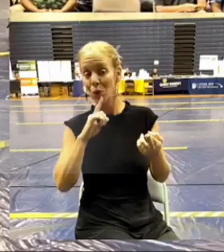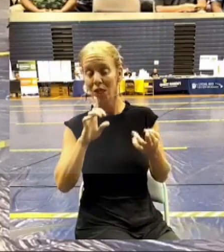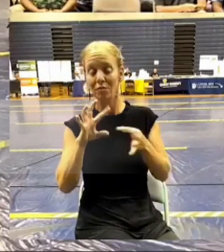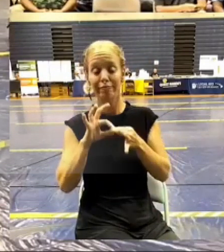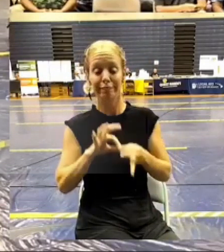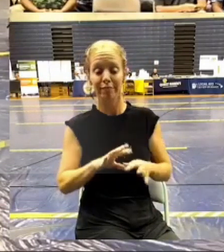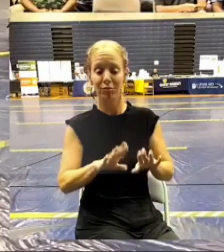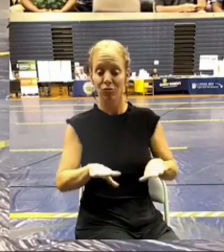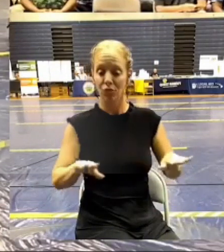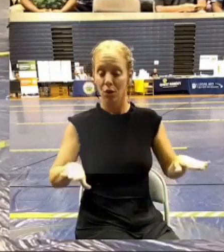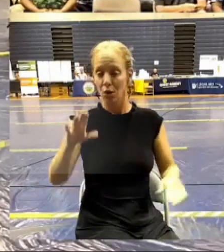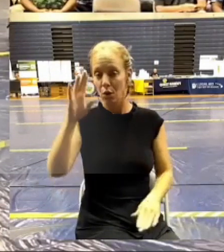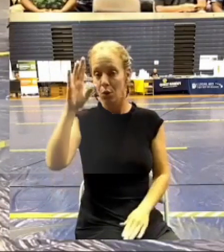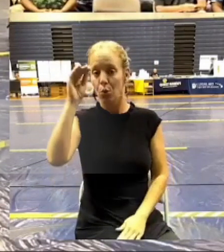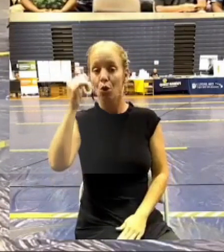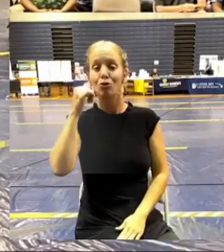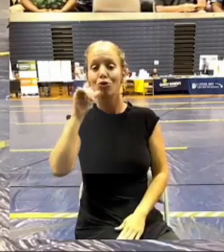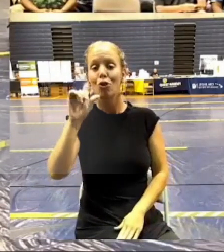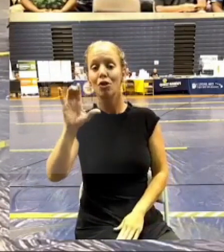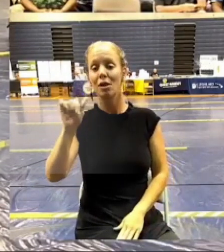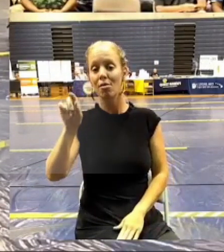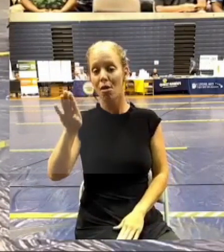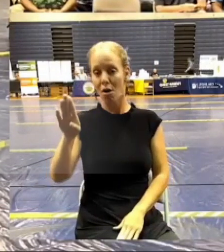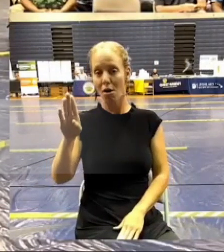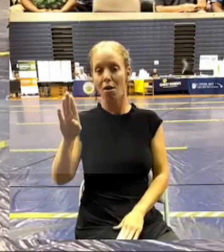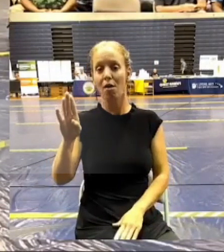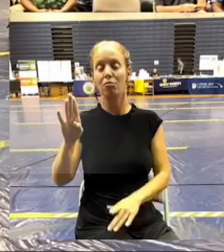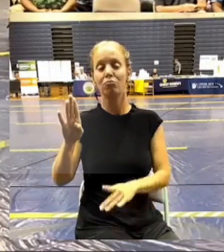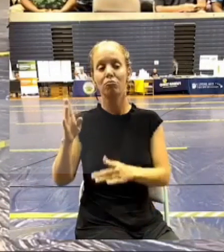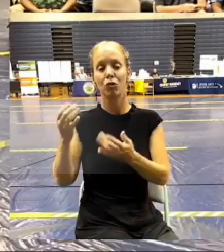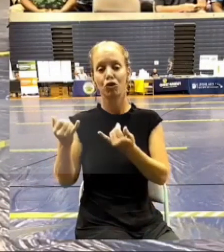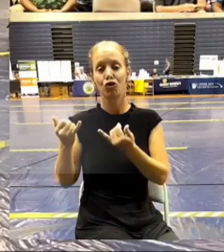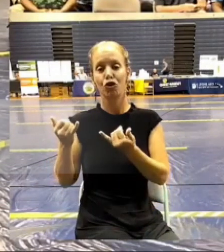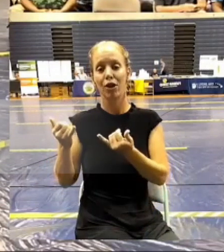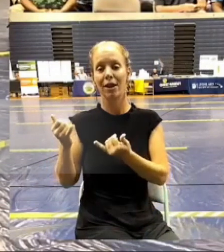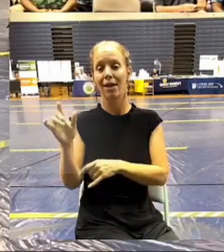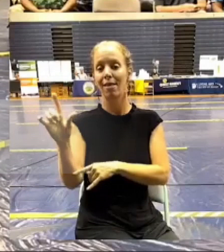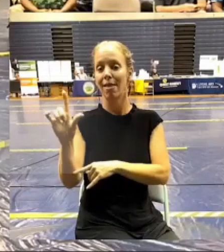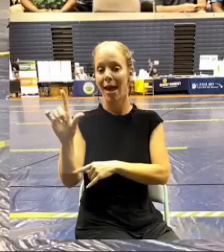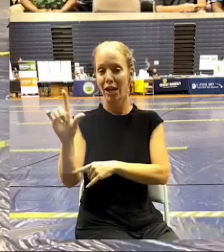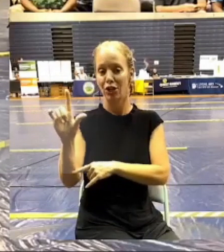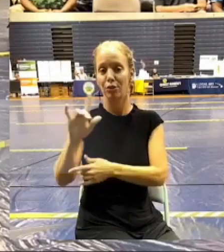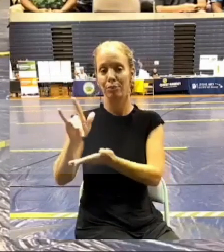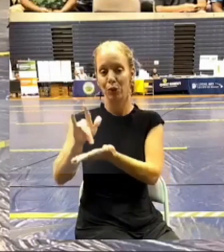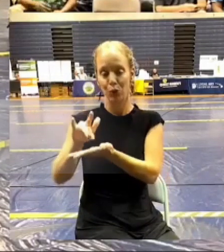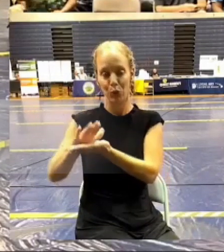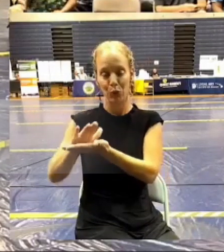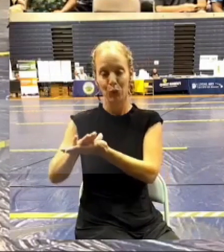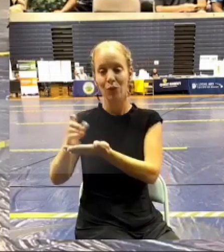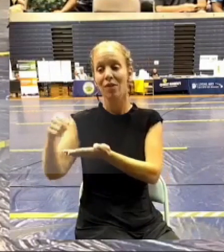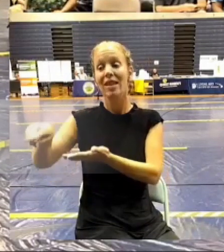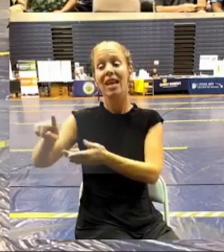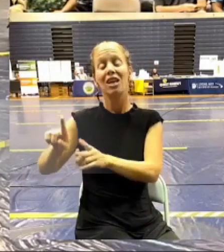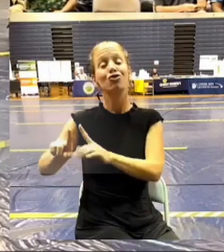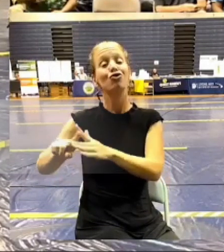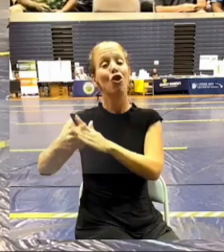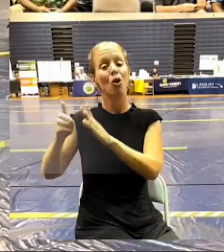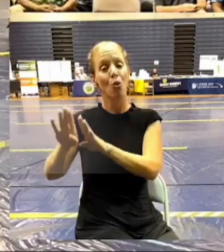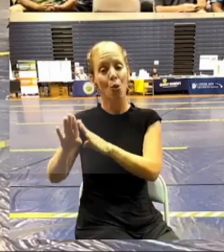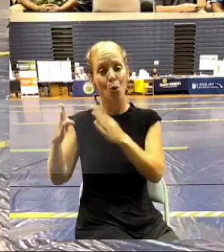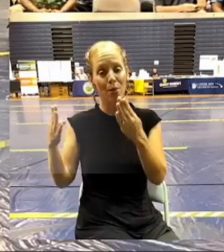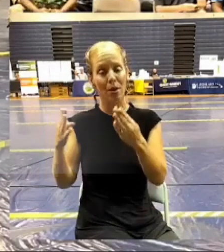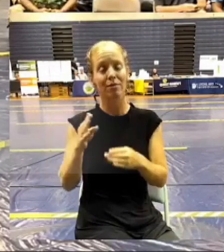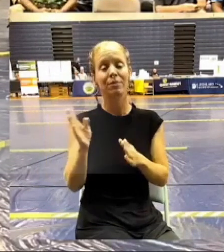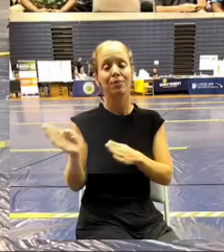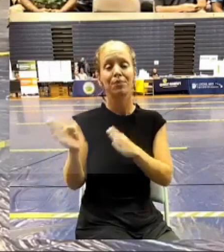kids are concerned, Boys and Girls Club is currently at Lahaina Intermediate, and they've started to open up. The